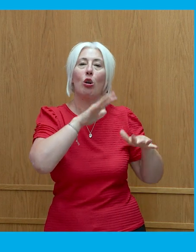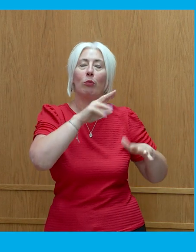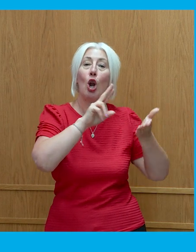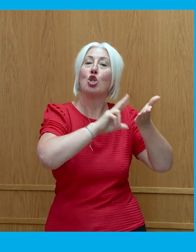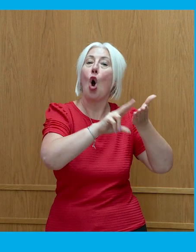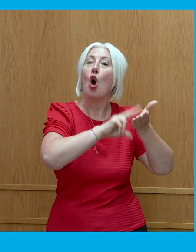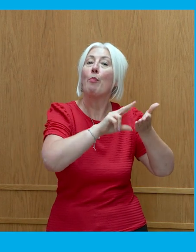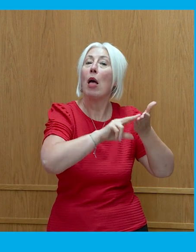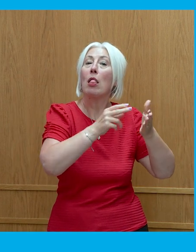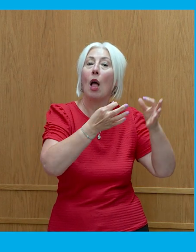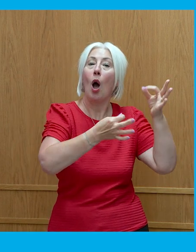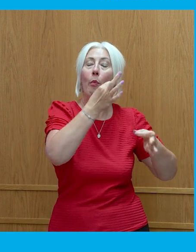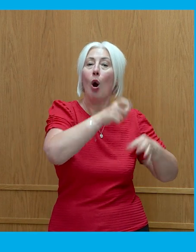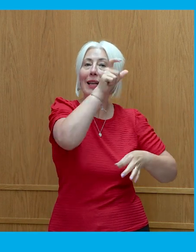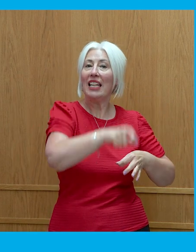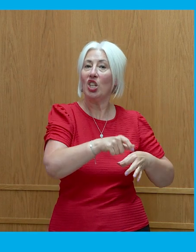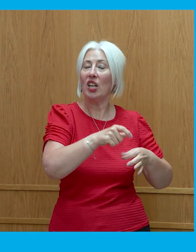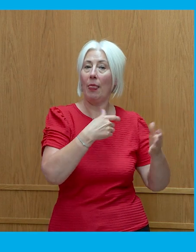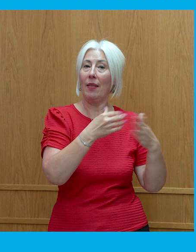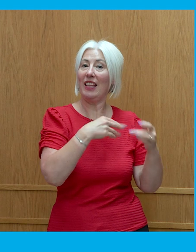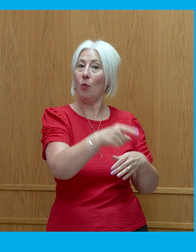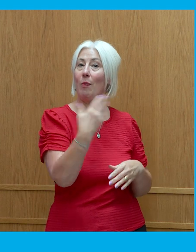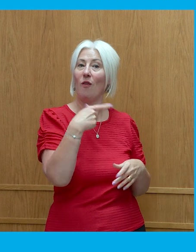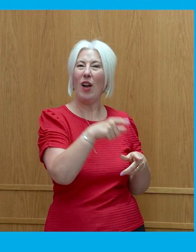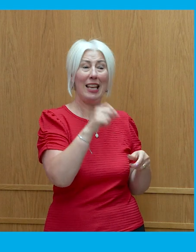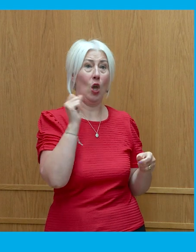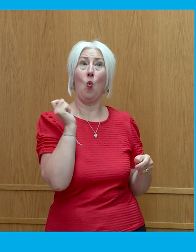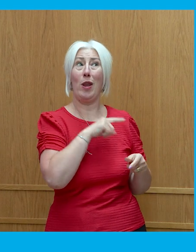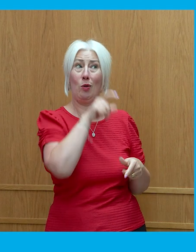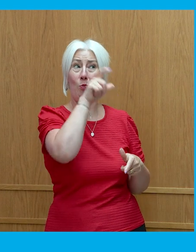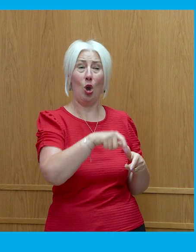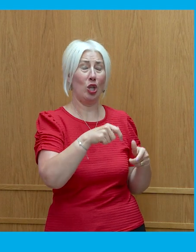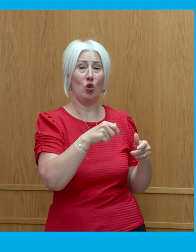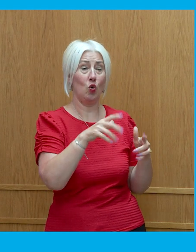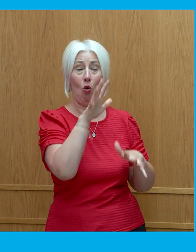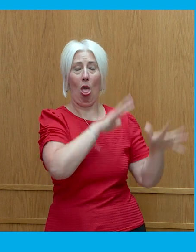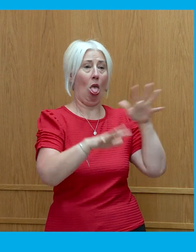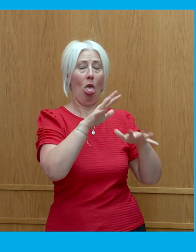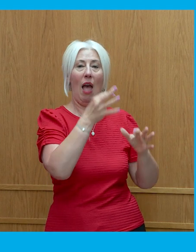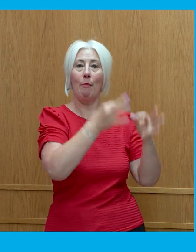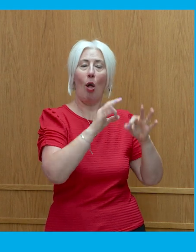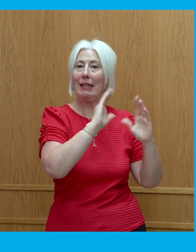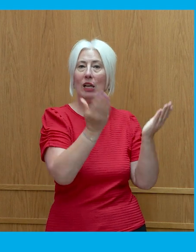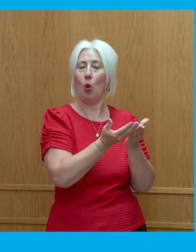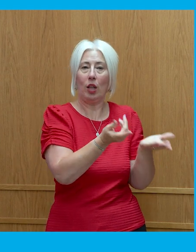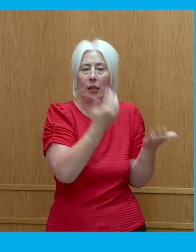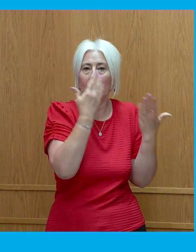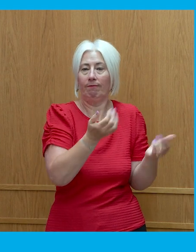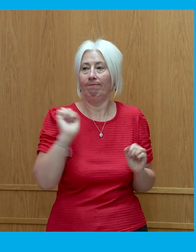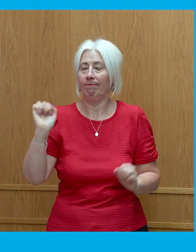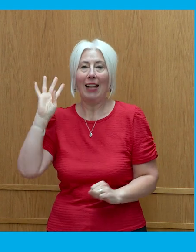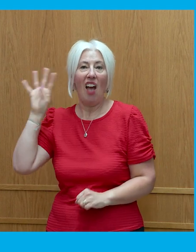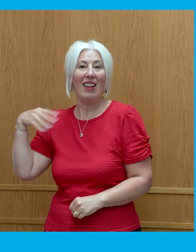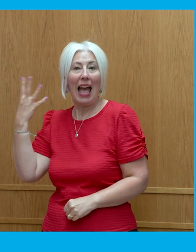normal politician that they've dealt with. It's a weird animal to deal with in the body politic. If I'm Kamala and her team, I